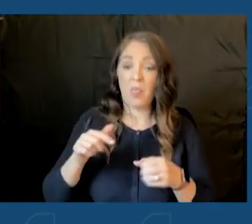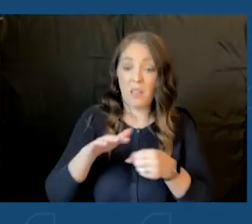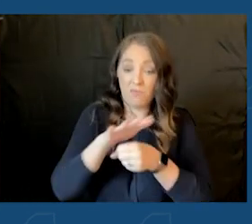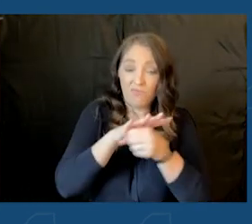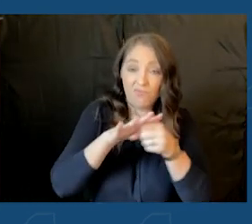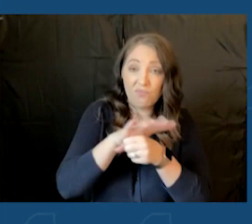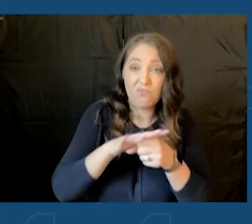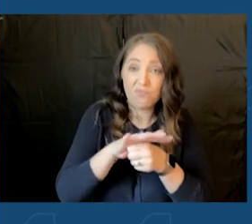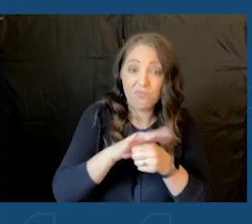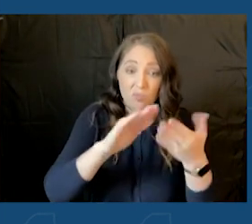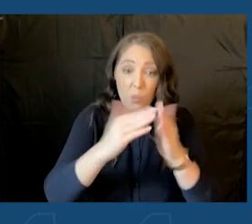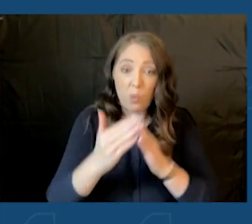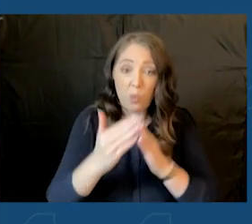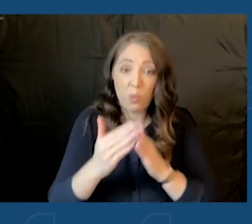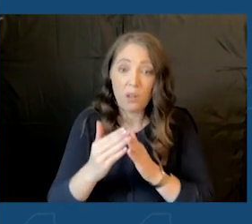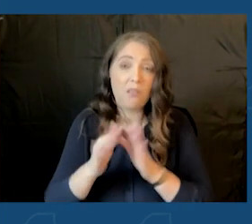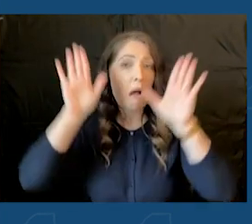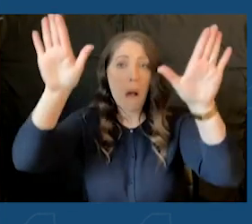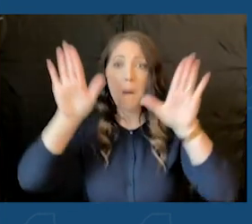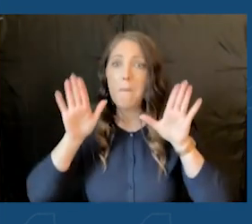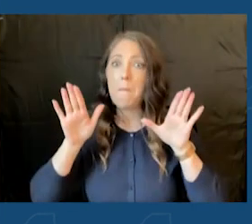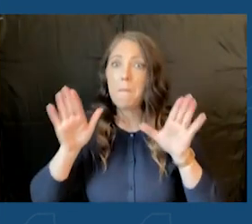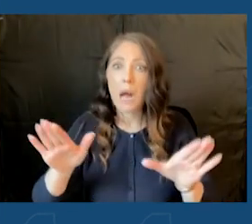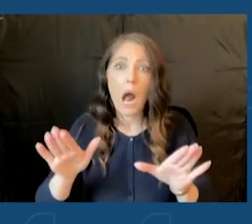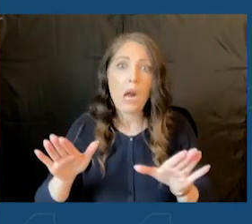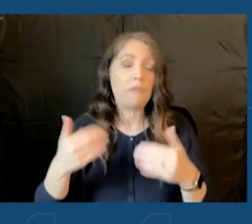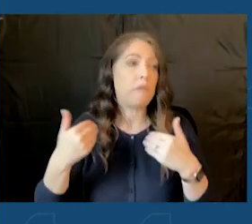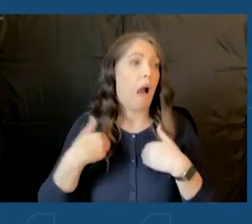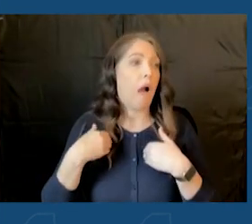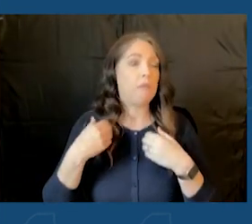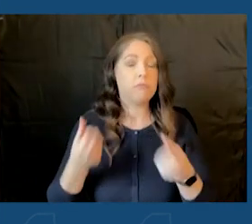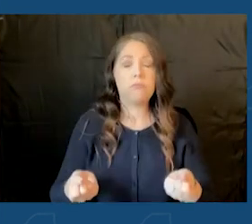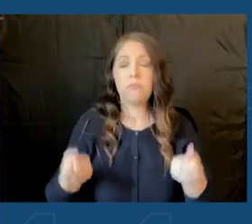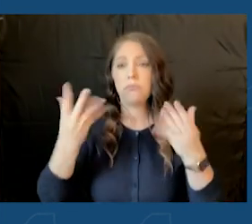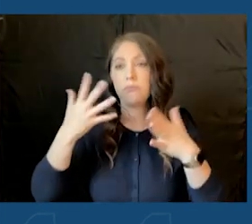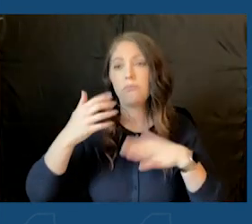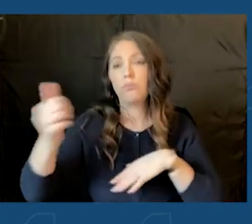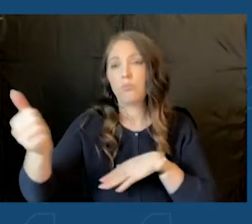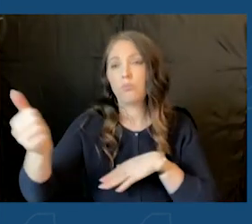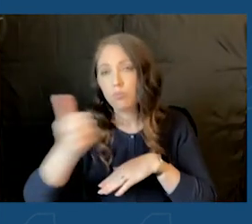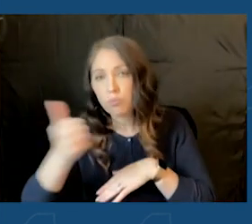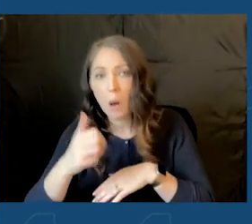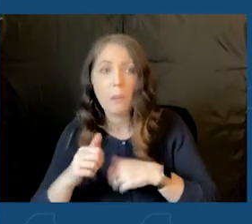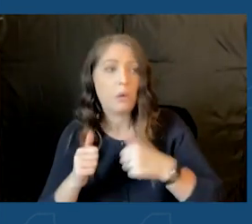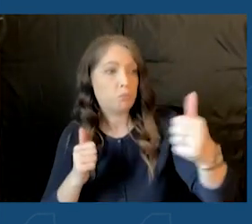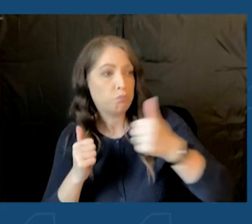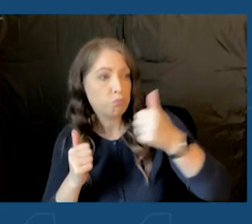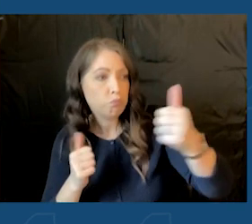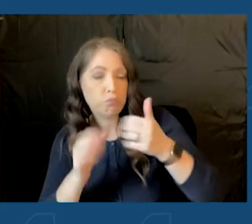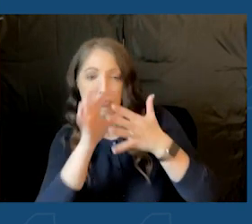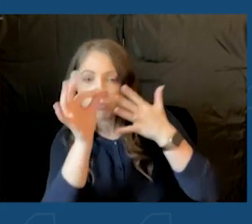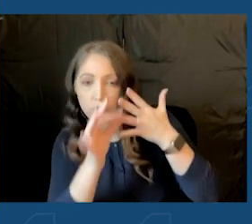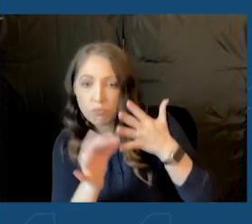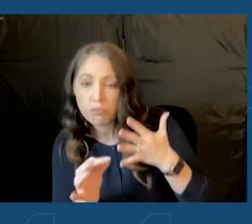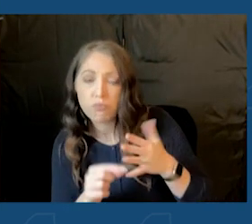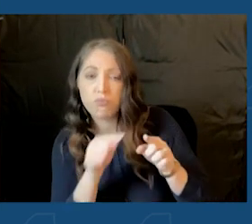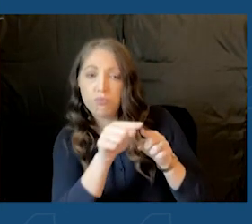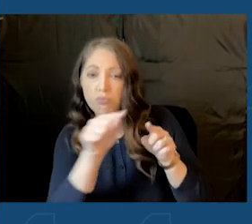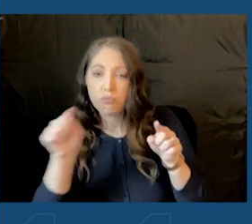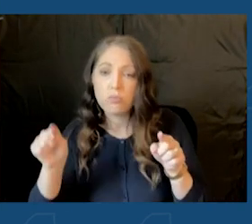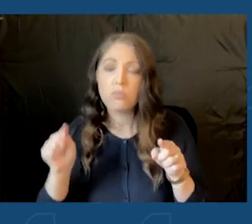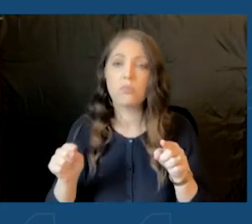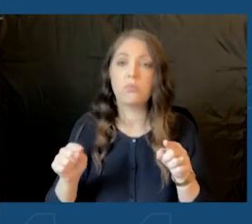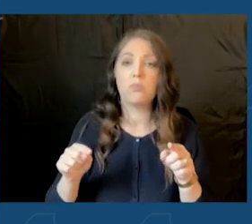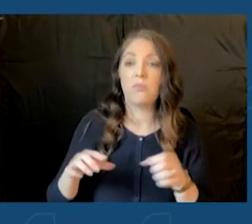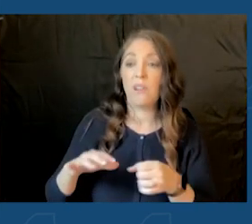area with incredible transportation options between the main line. The Hempstead branch is just down the way a little bit. The island is